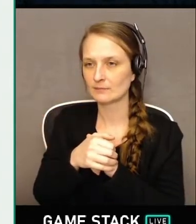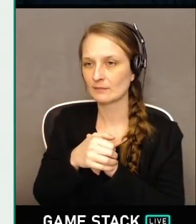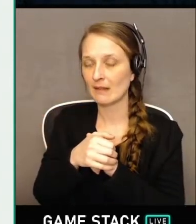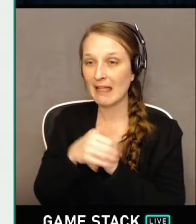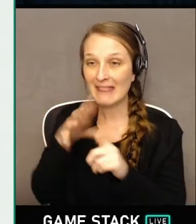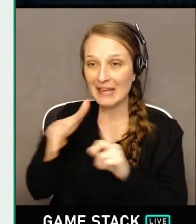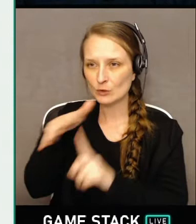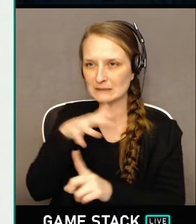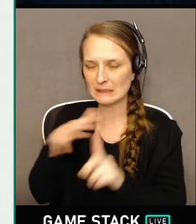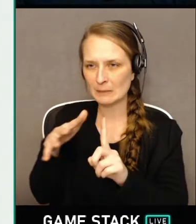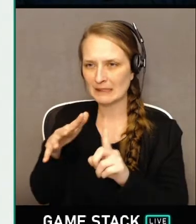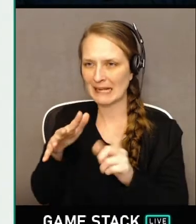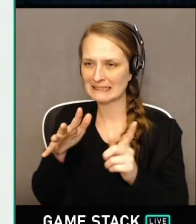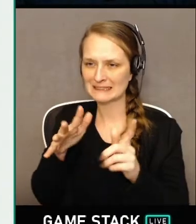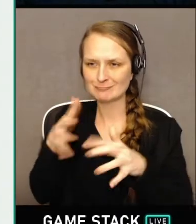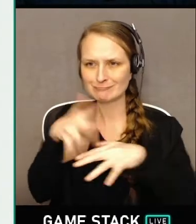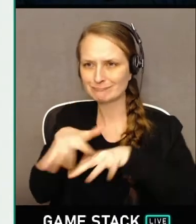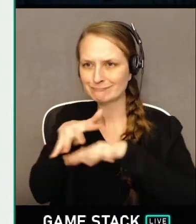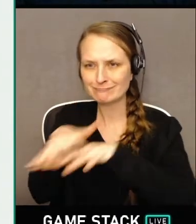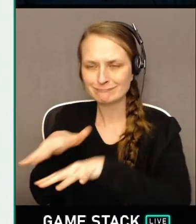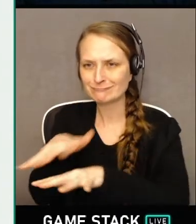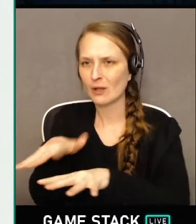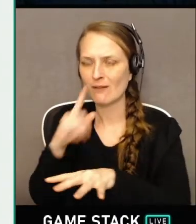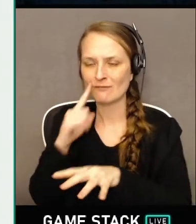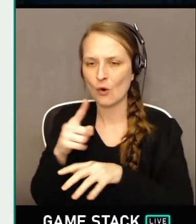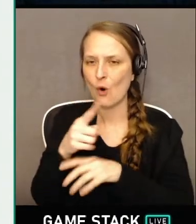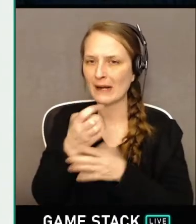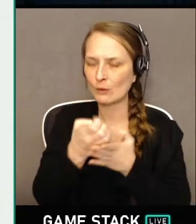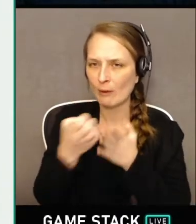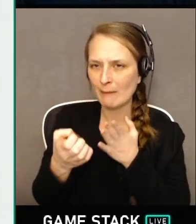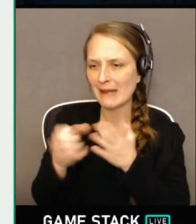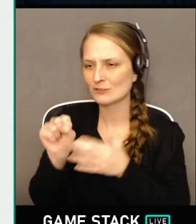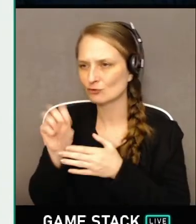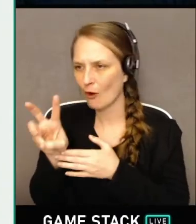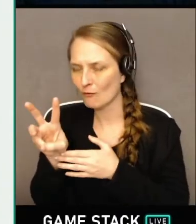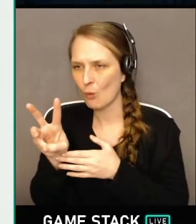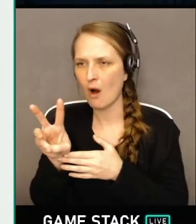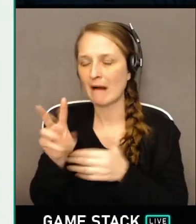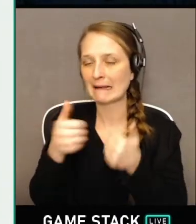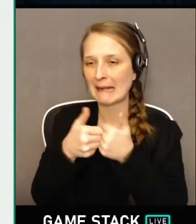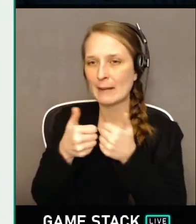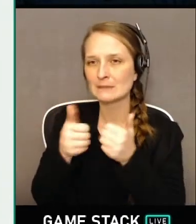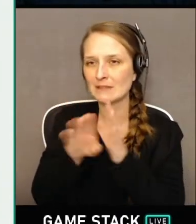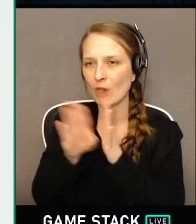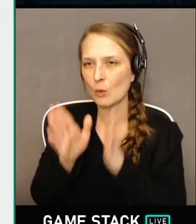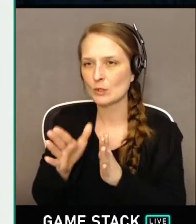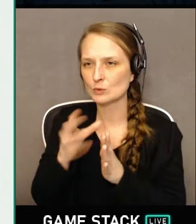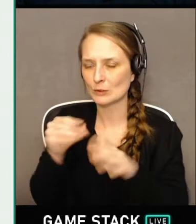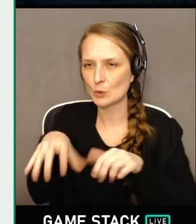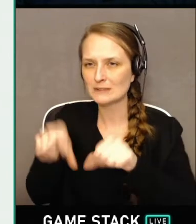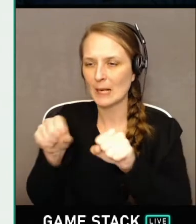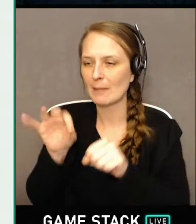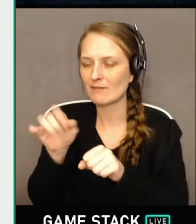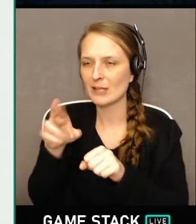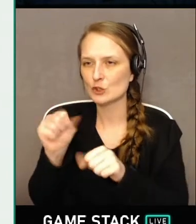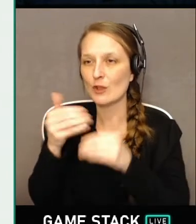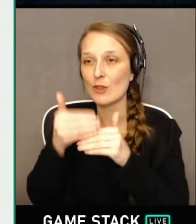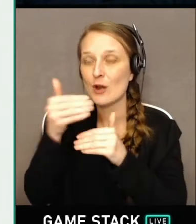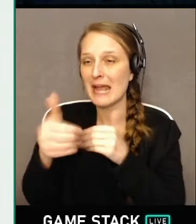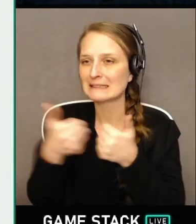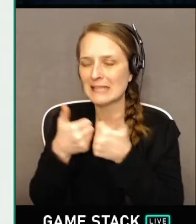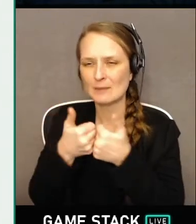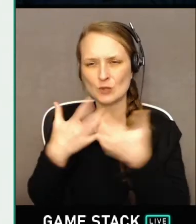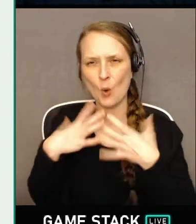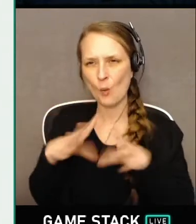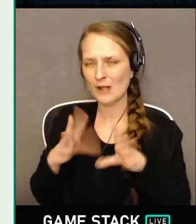all the time on both hardware and software. Game developers want to adopt those features in the next games without waiting for the OS